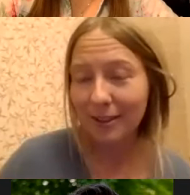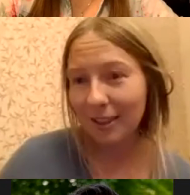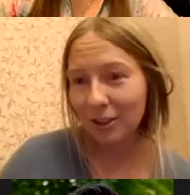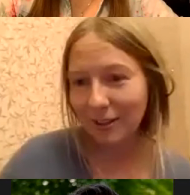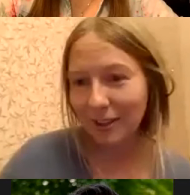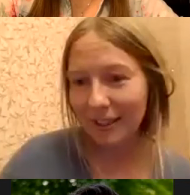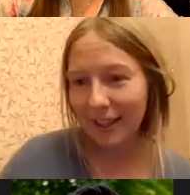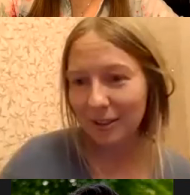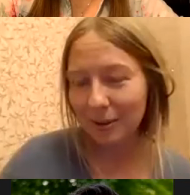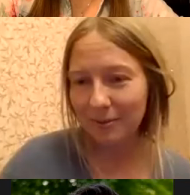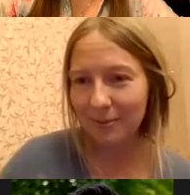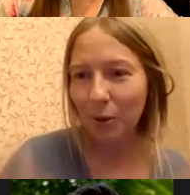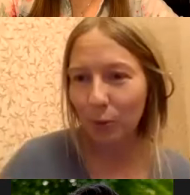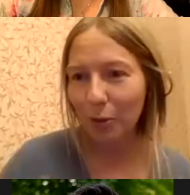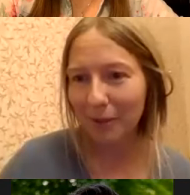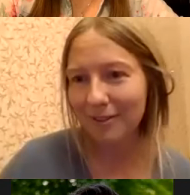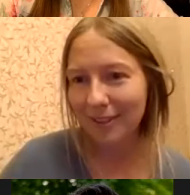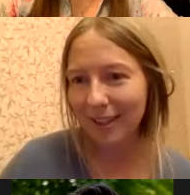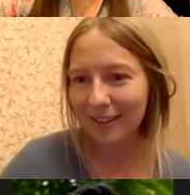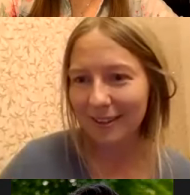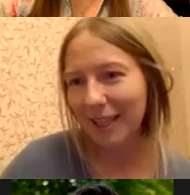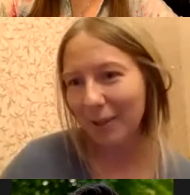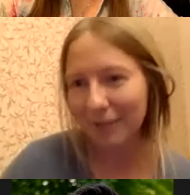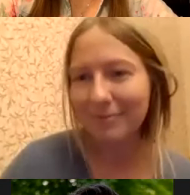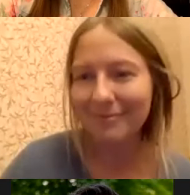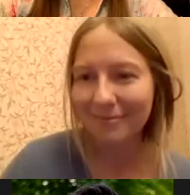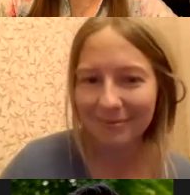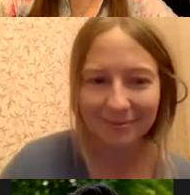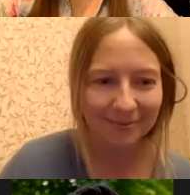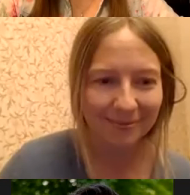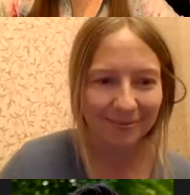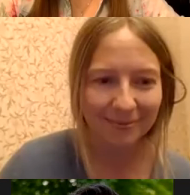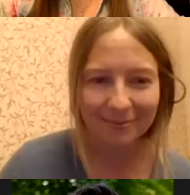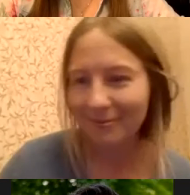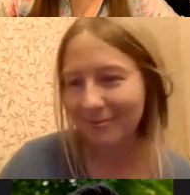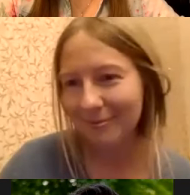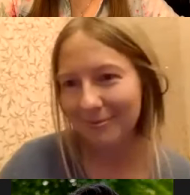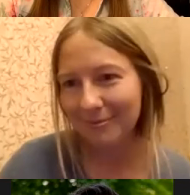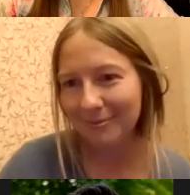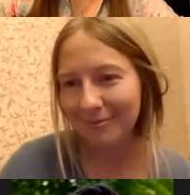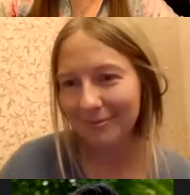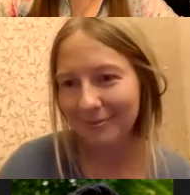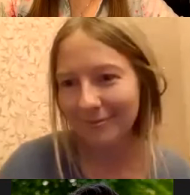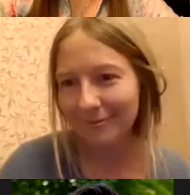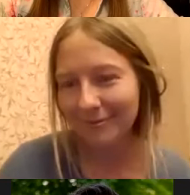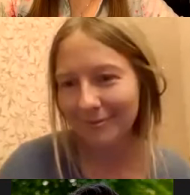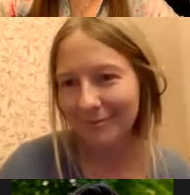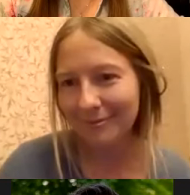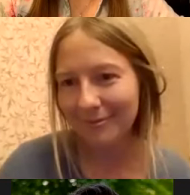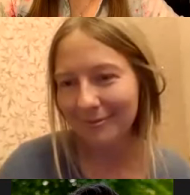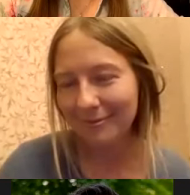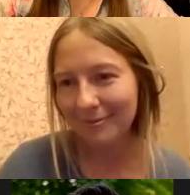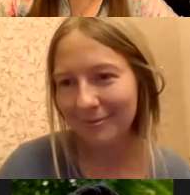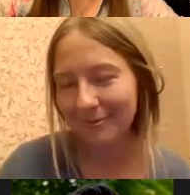might translate that to a cone-dominant area. Oh, yeah. Yeah, so that's a beautiful question.